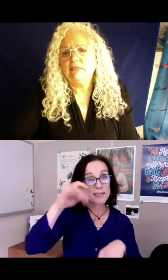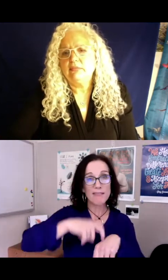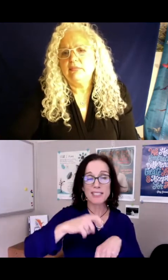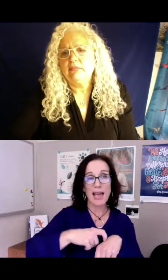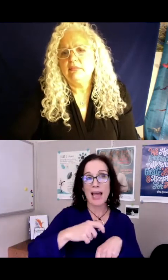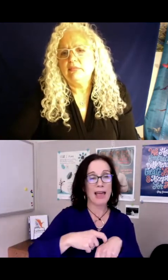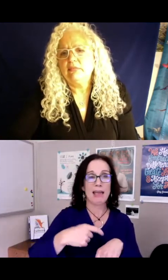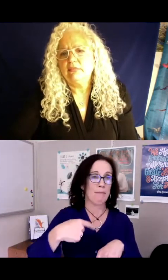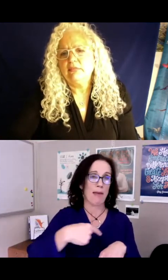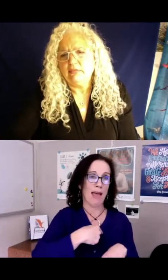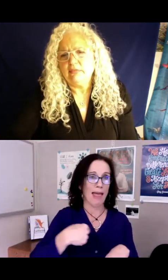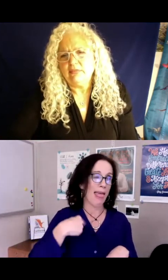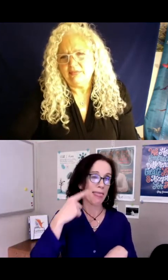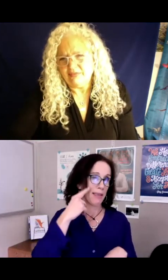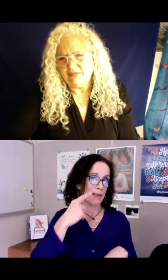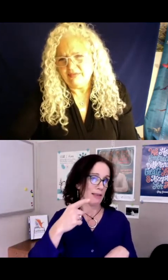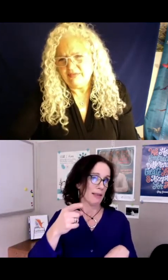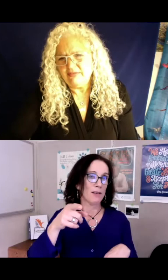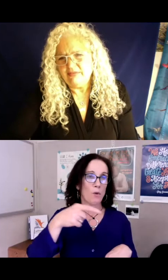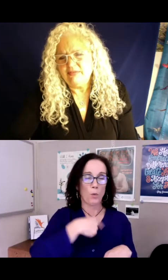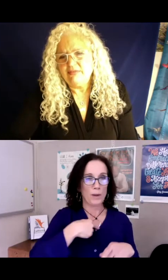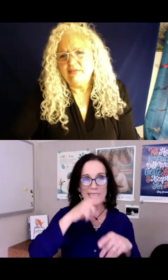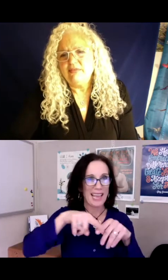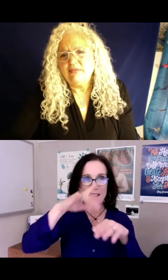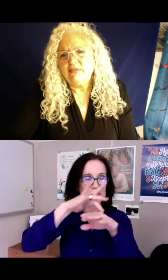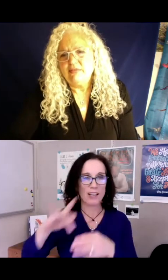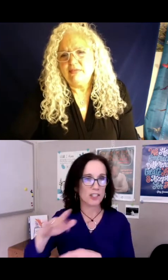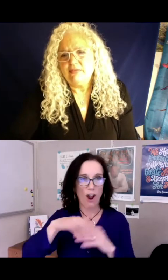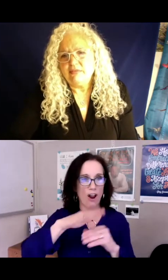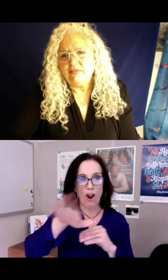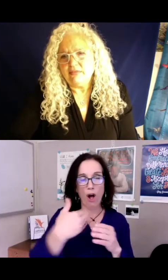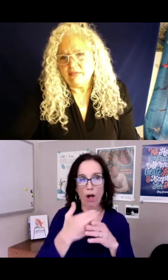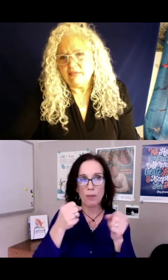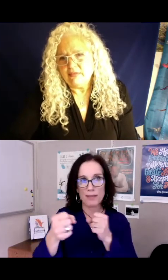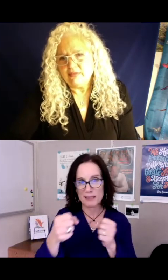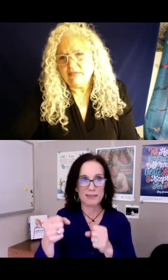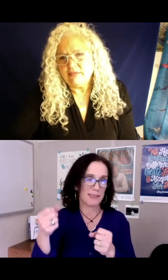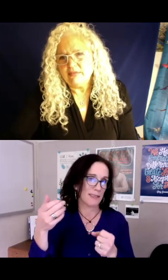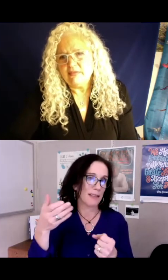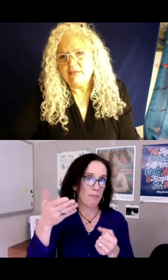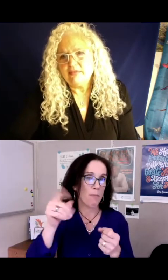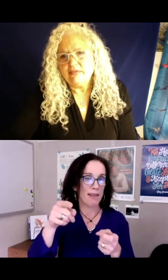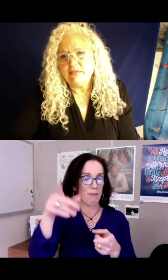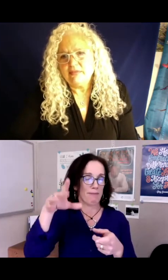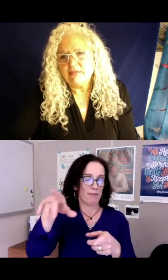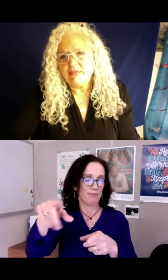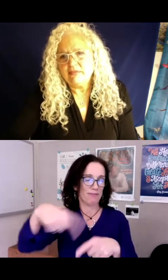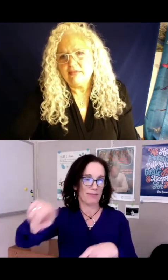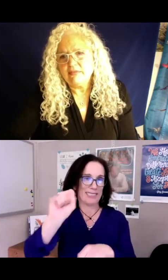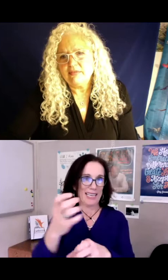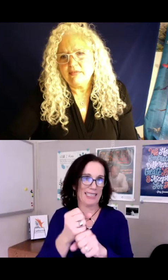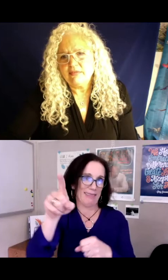I think, Lily, because of time, I think that we're not going to be able to touch on all of the